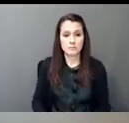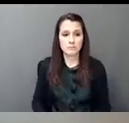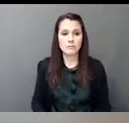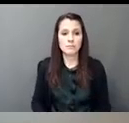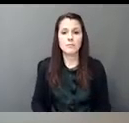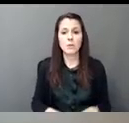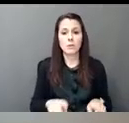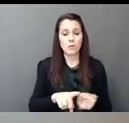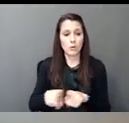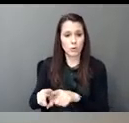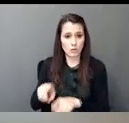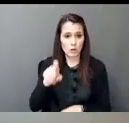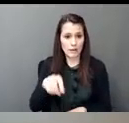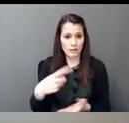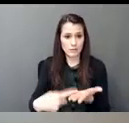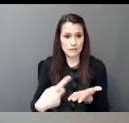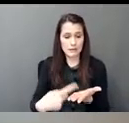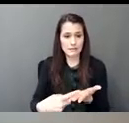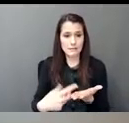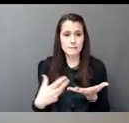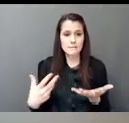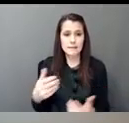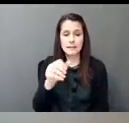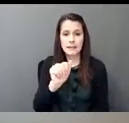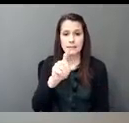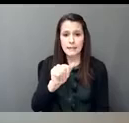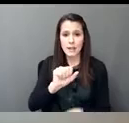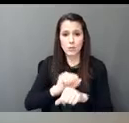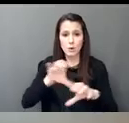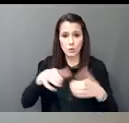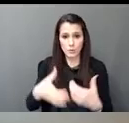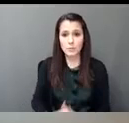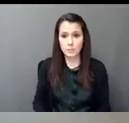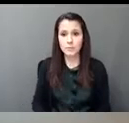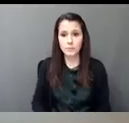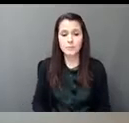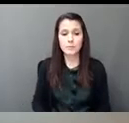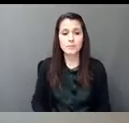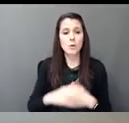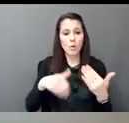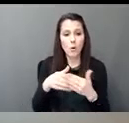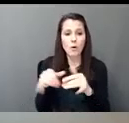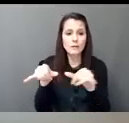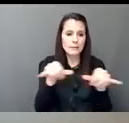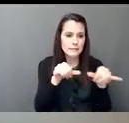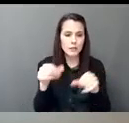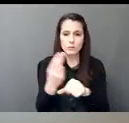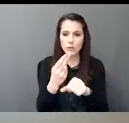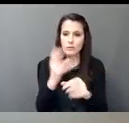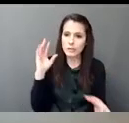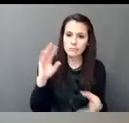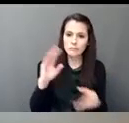that I need to talk about is the ADA work group. All of these standards that we're using is not